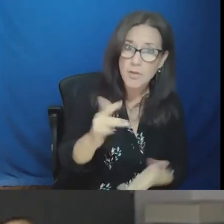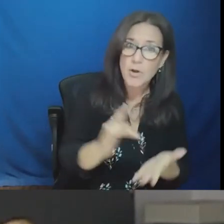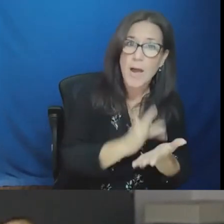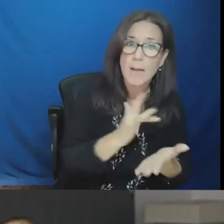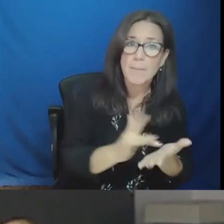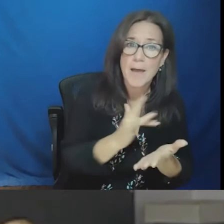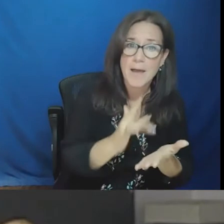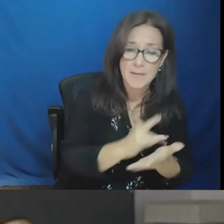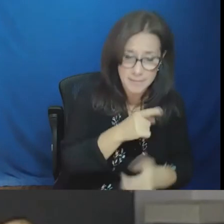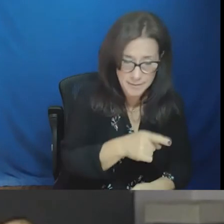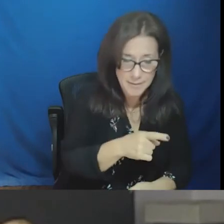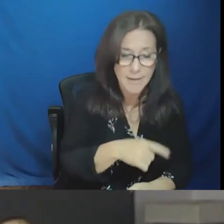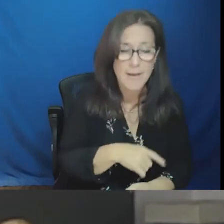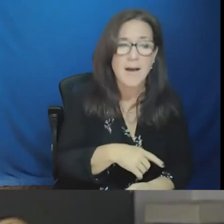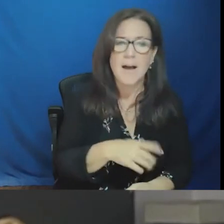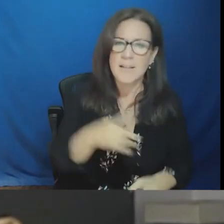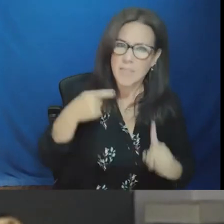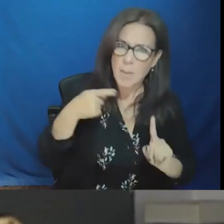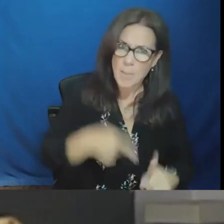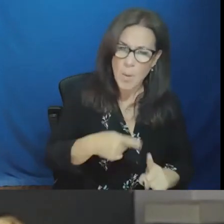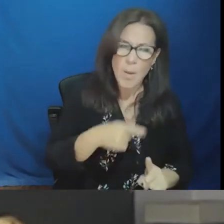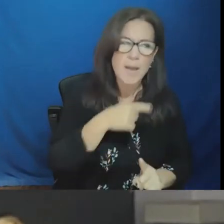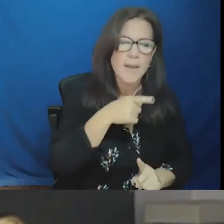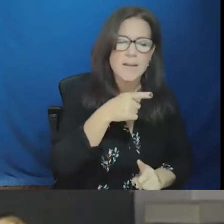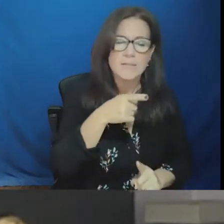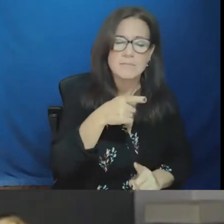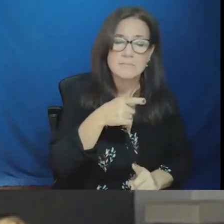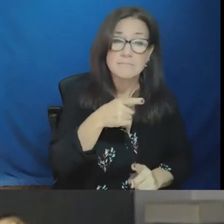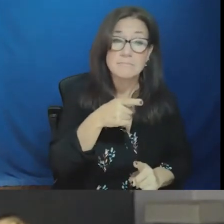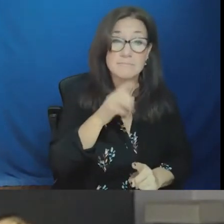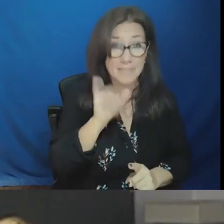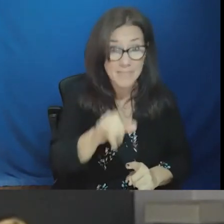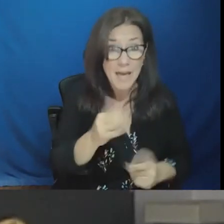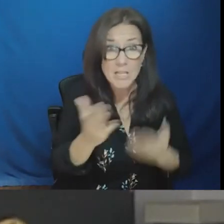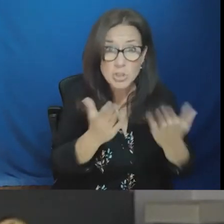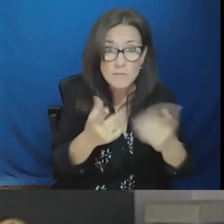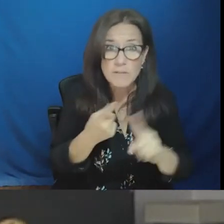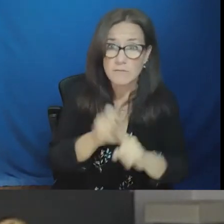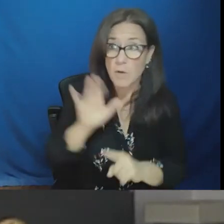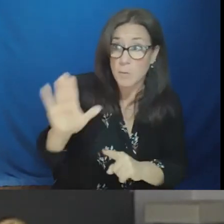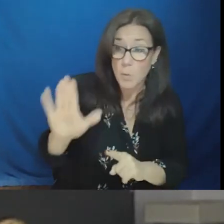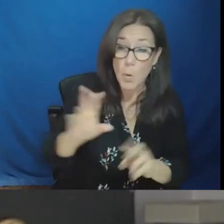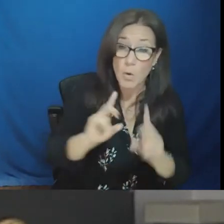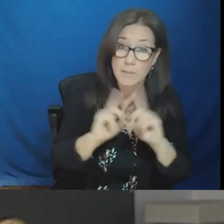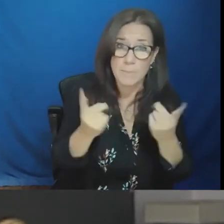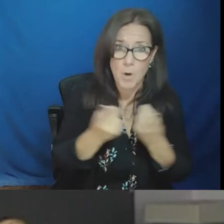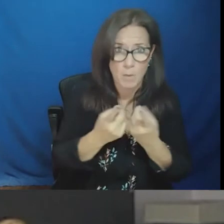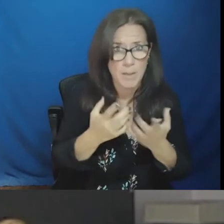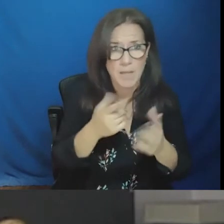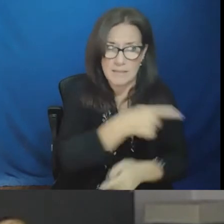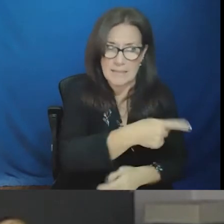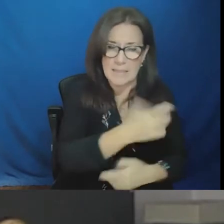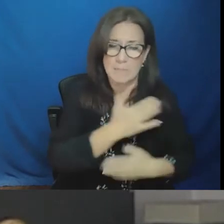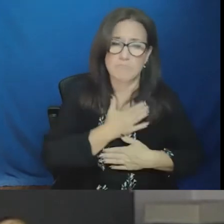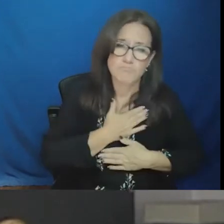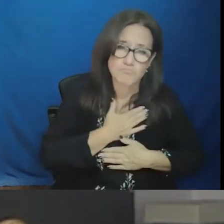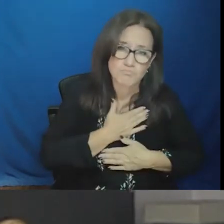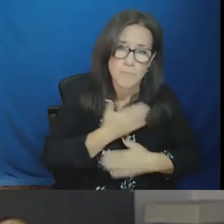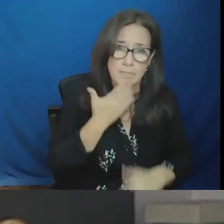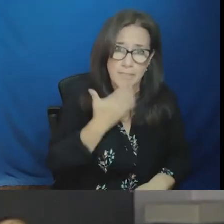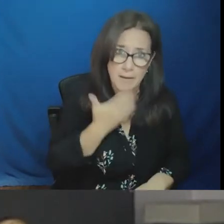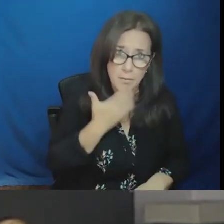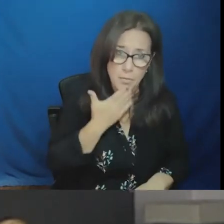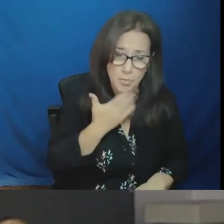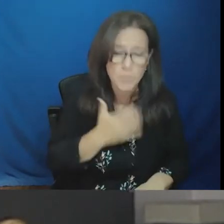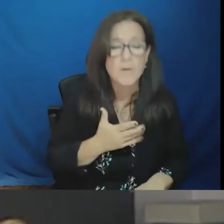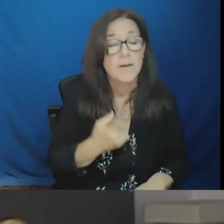the service, the care that he received from your department. So on behalf of all those students, I want to thank you for that.